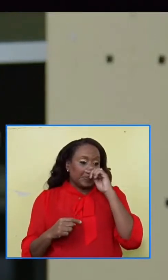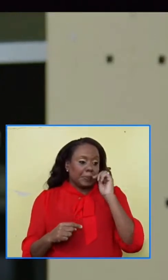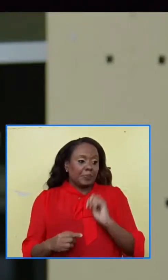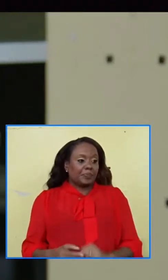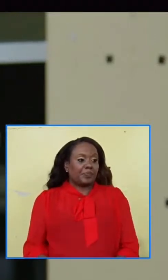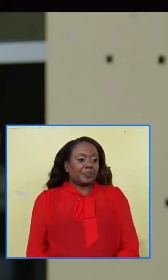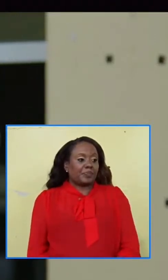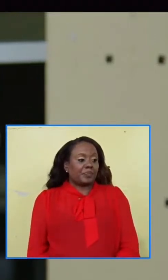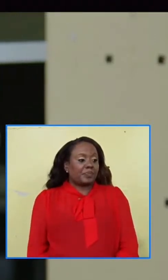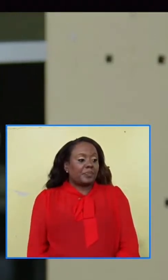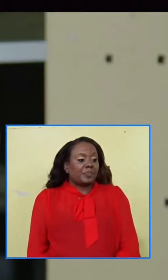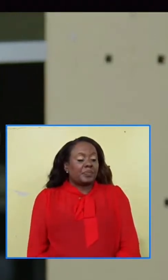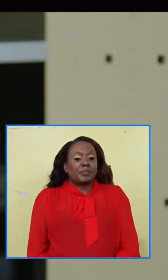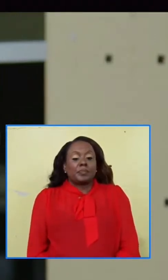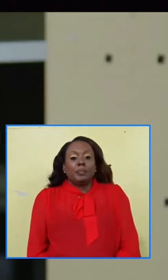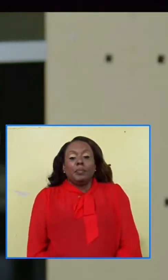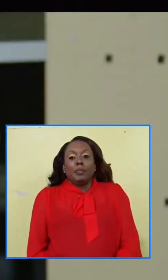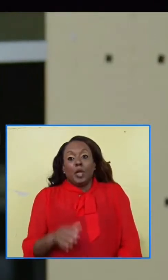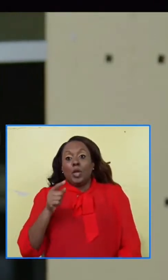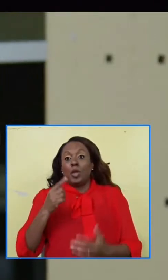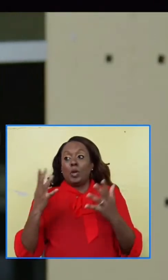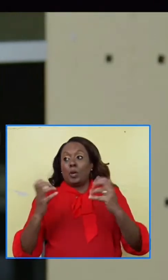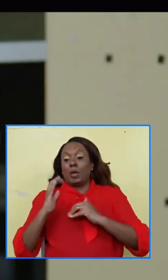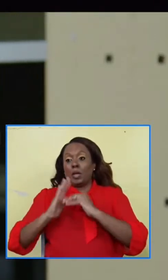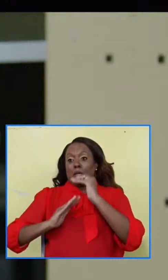building hotels, right?